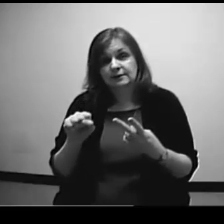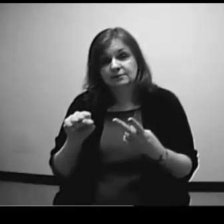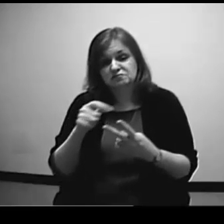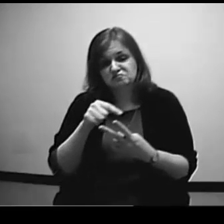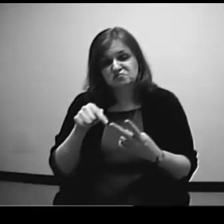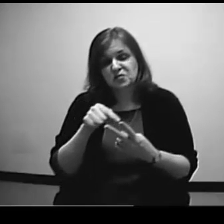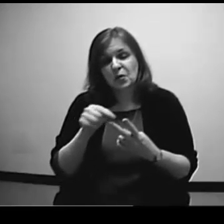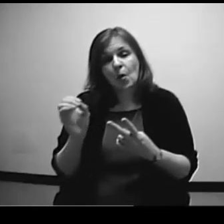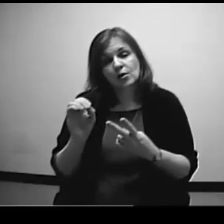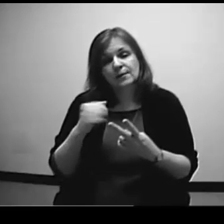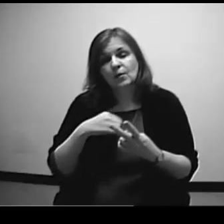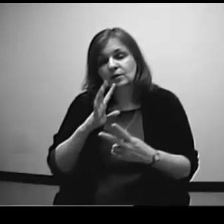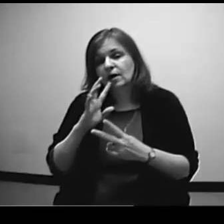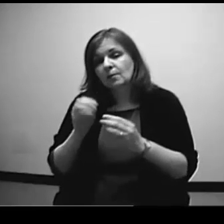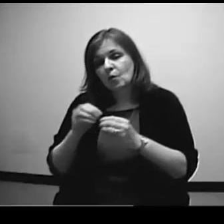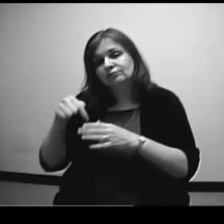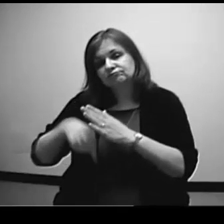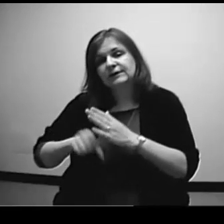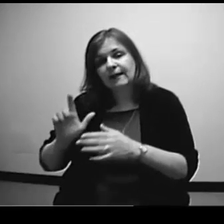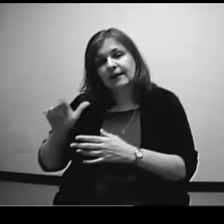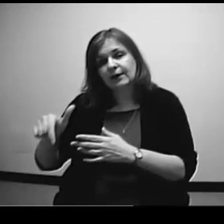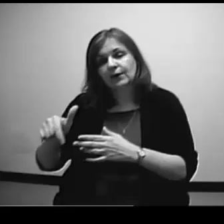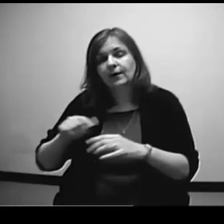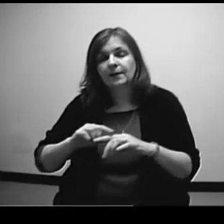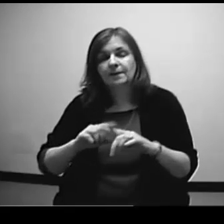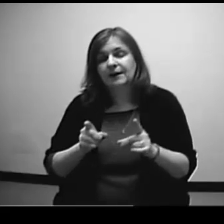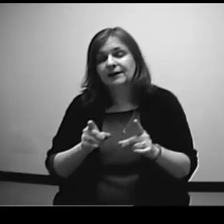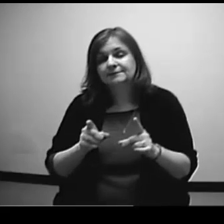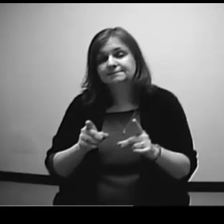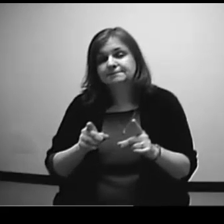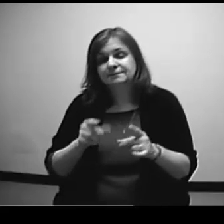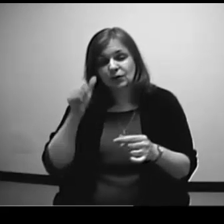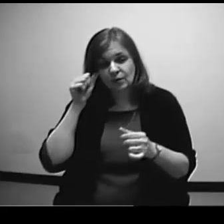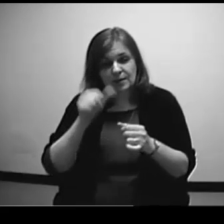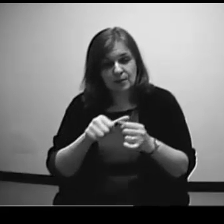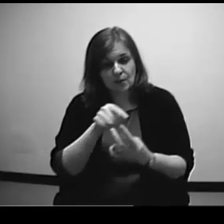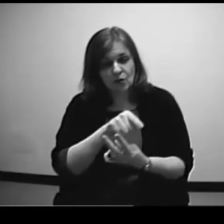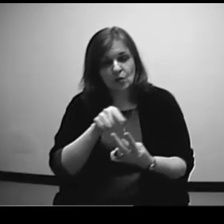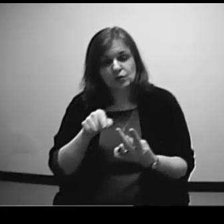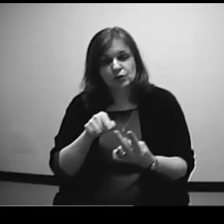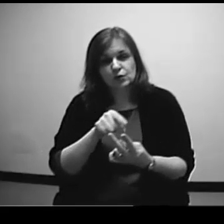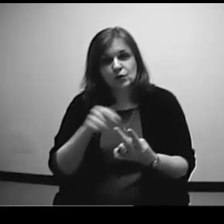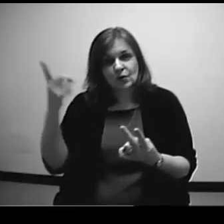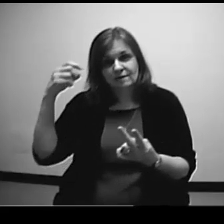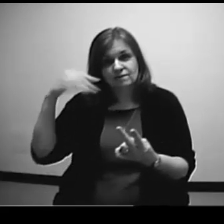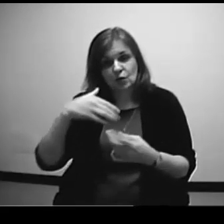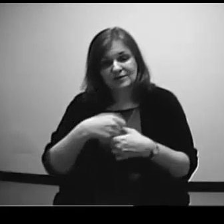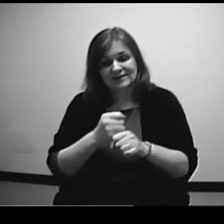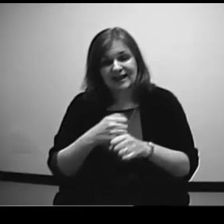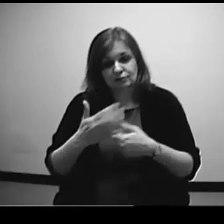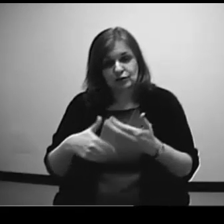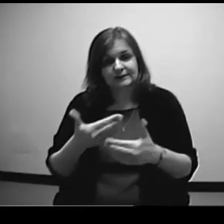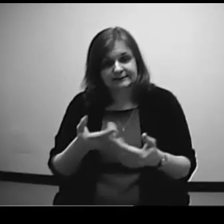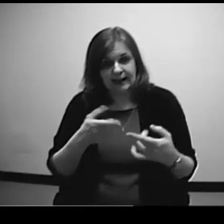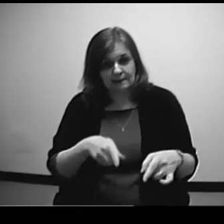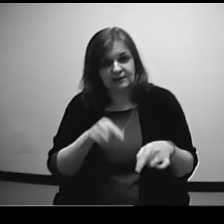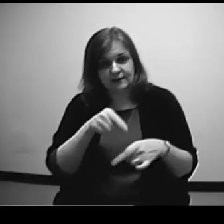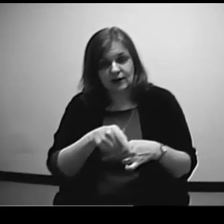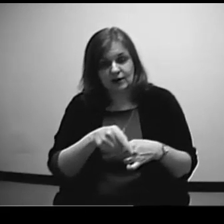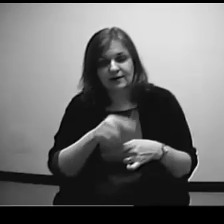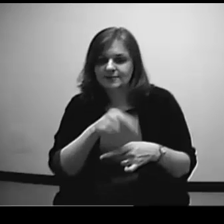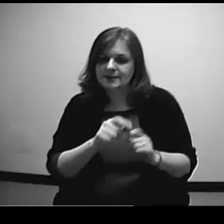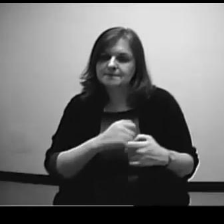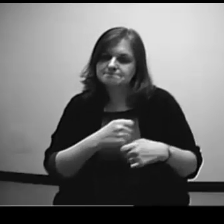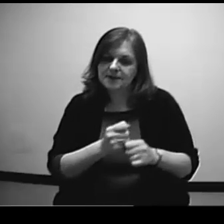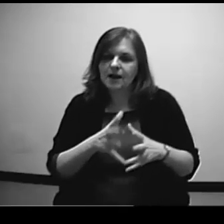be organisms that we look at in more detail later, but we have to keep them in mind as photosynthetic